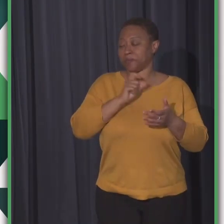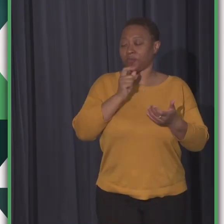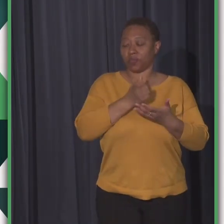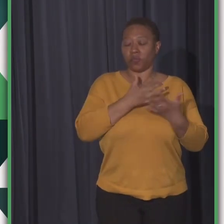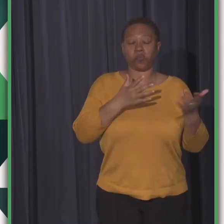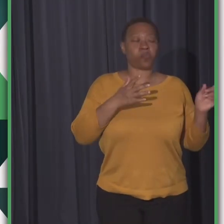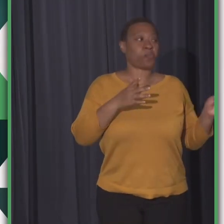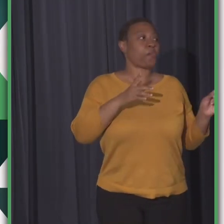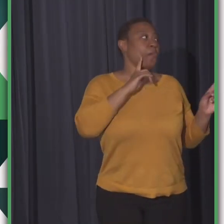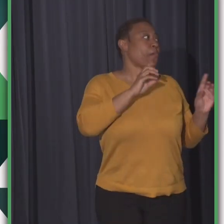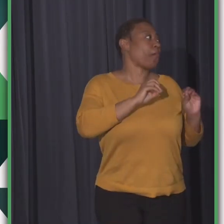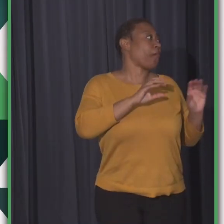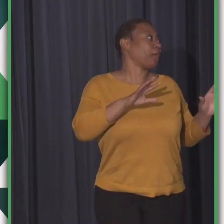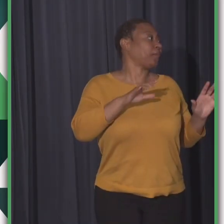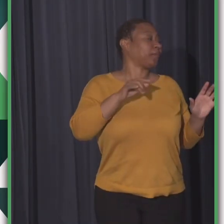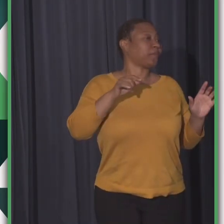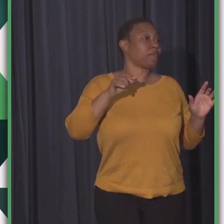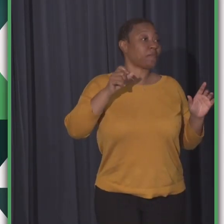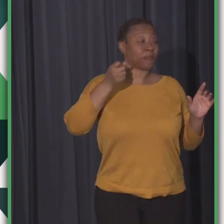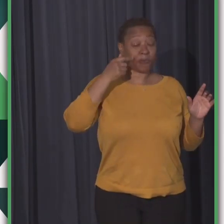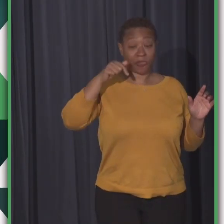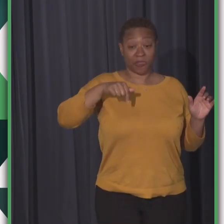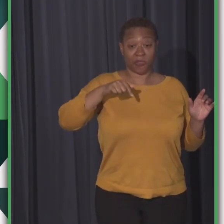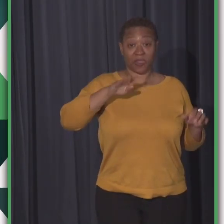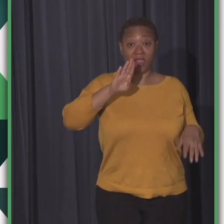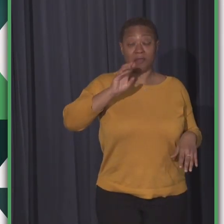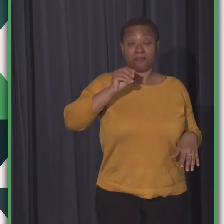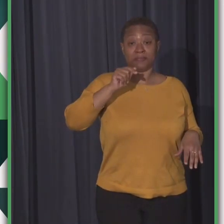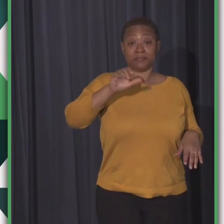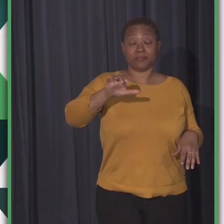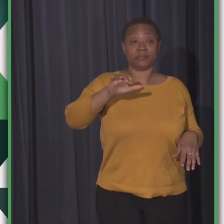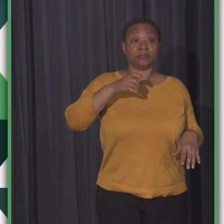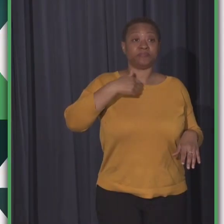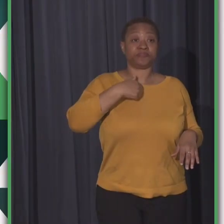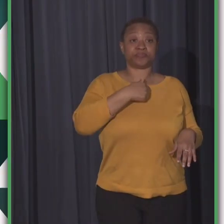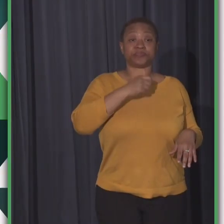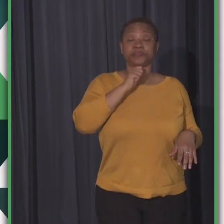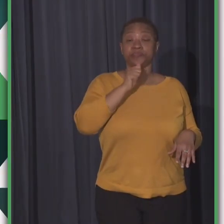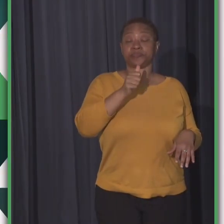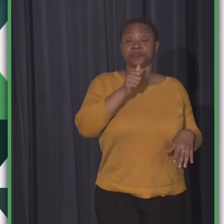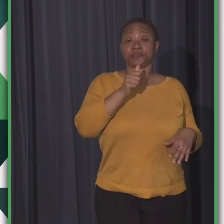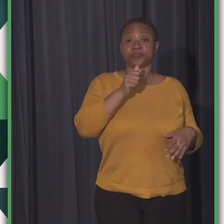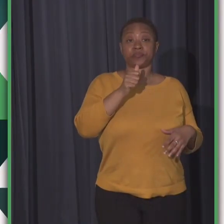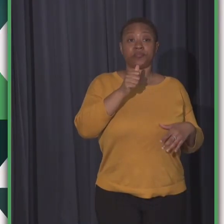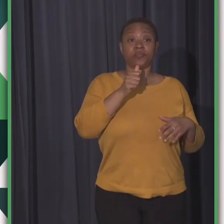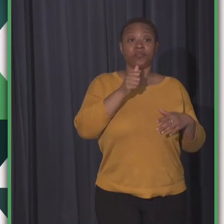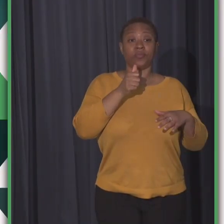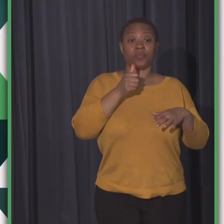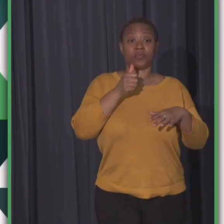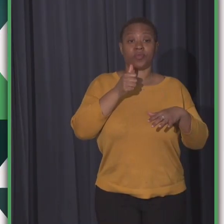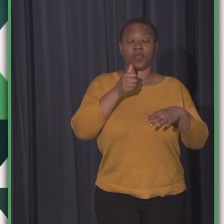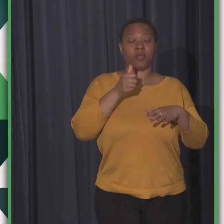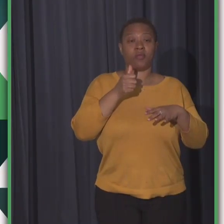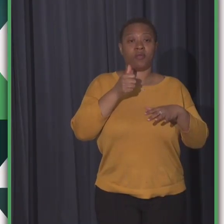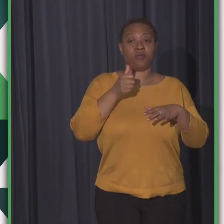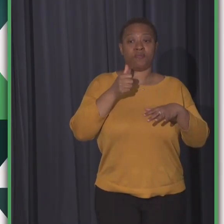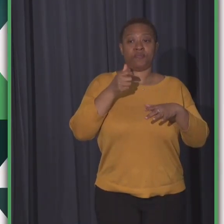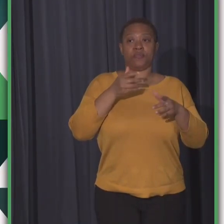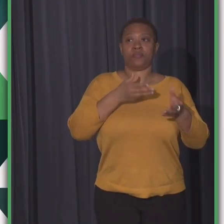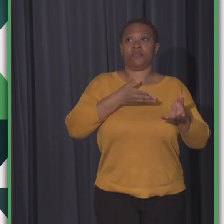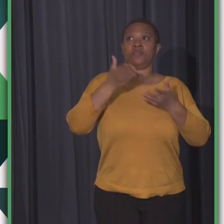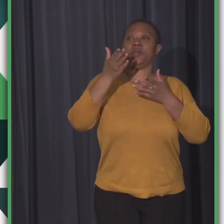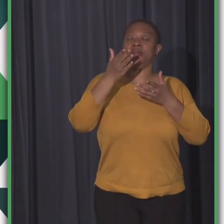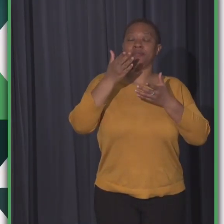And it be had that. clear that this the Board of Police Commission, and we don't prosecute cases,